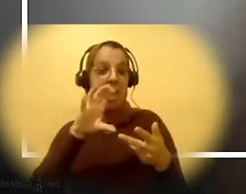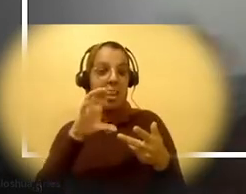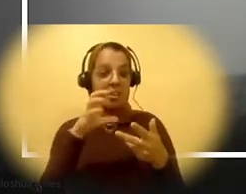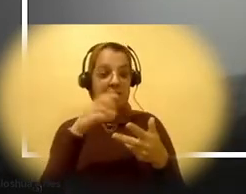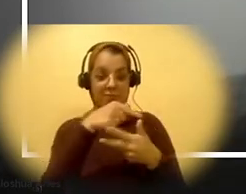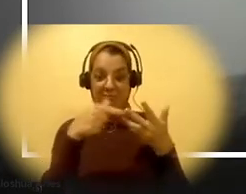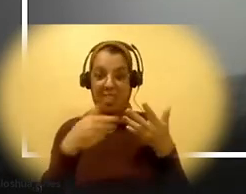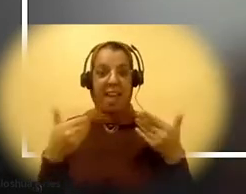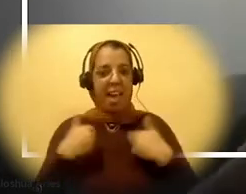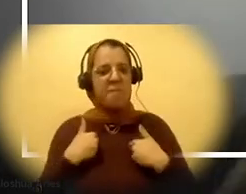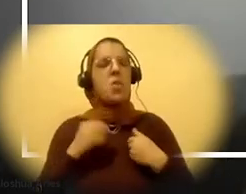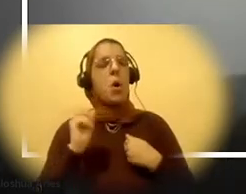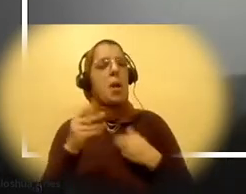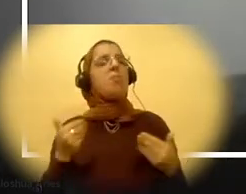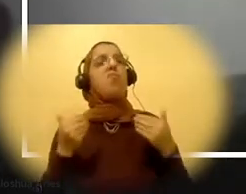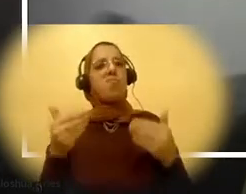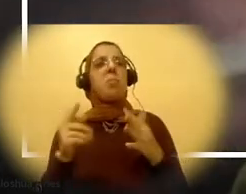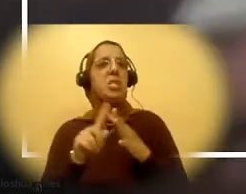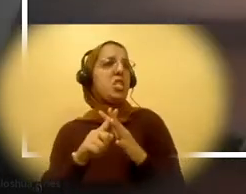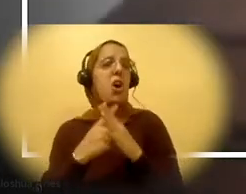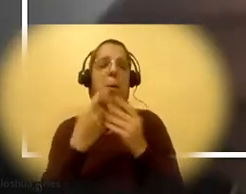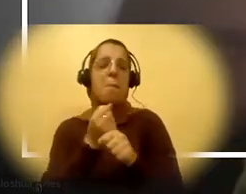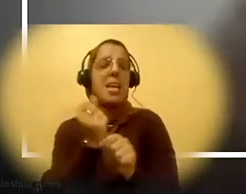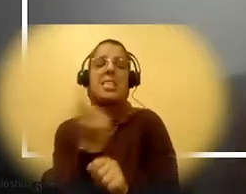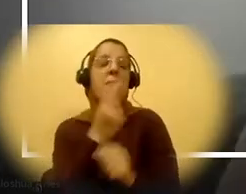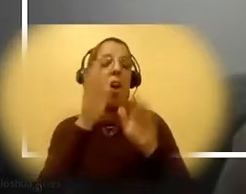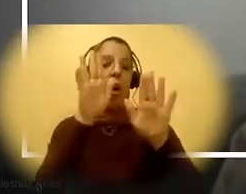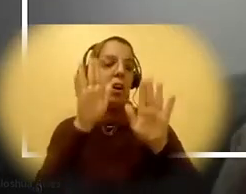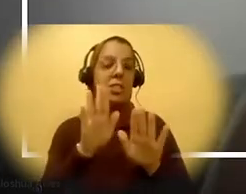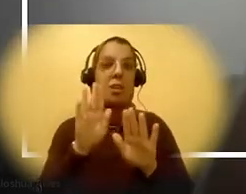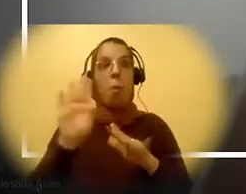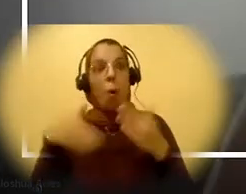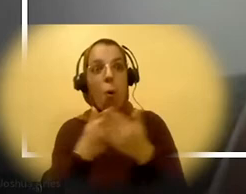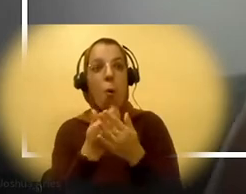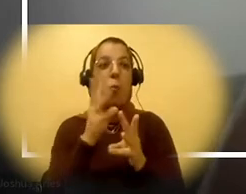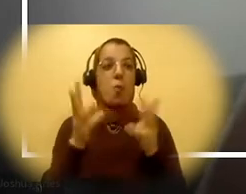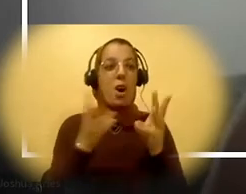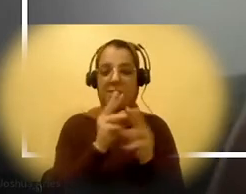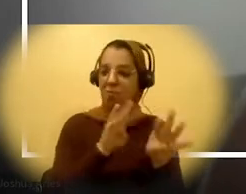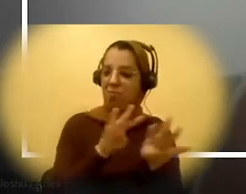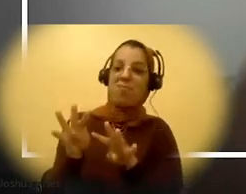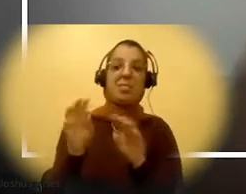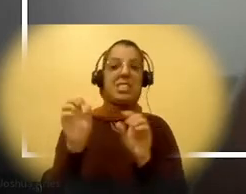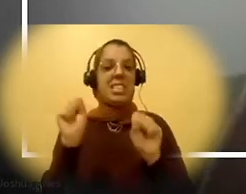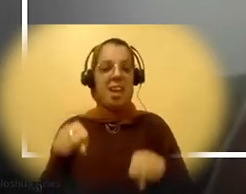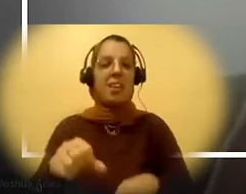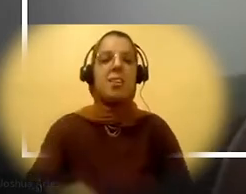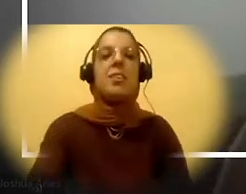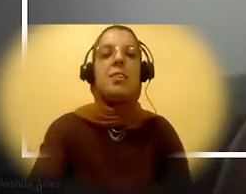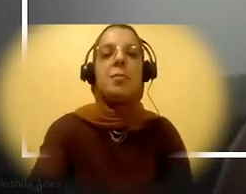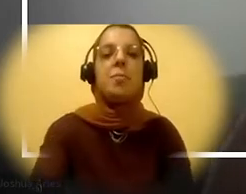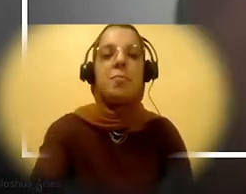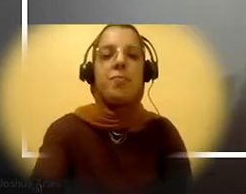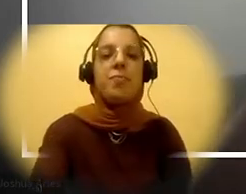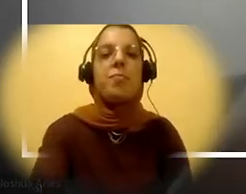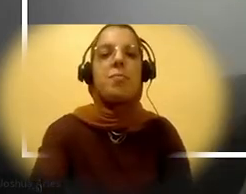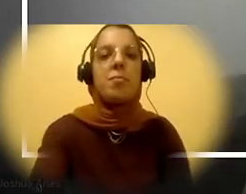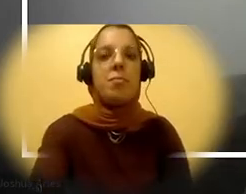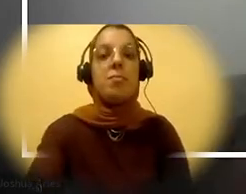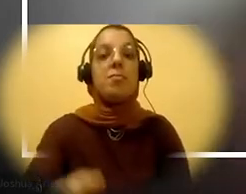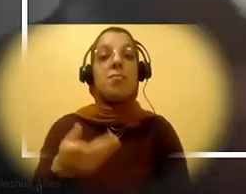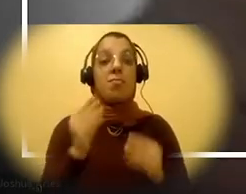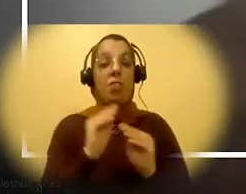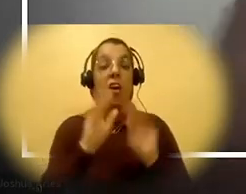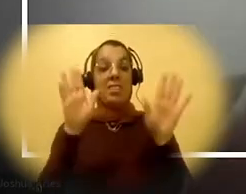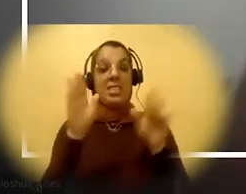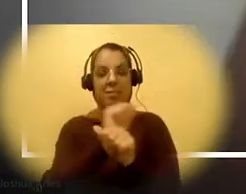that's just like a catalyst for making something awesome, basically, for this whole world to see. And just seeing it happen during the pandemic too, when, you know, obviously when resources are so